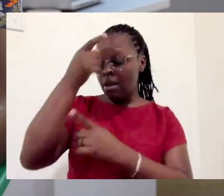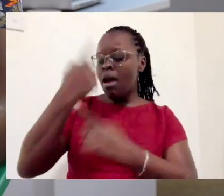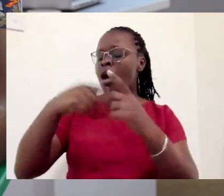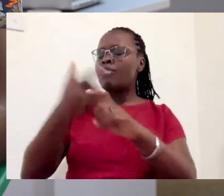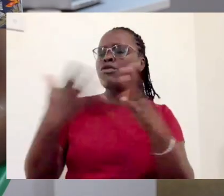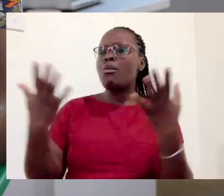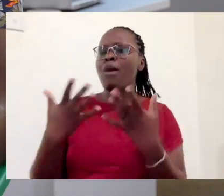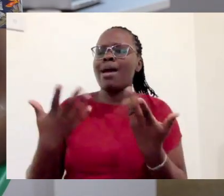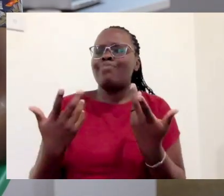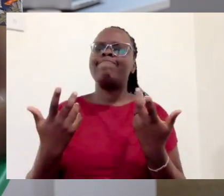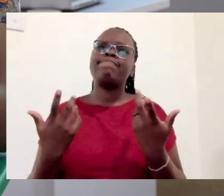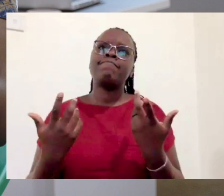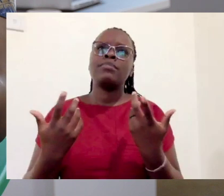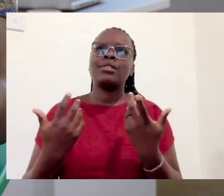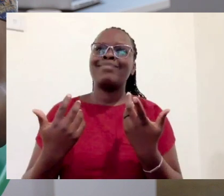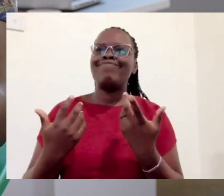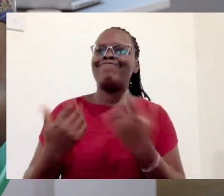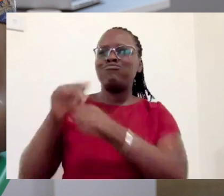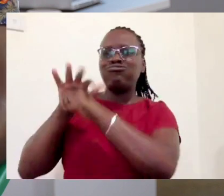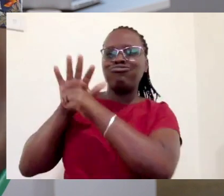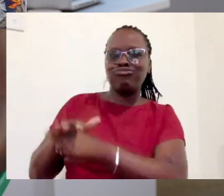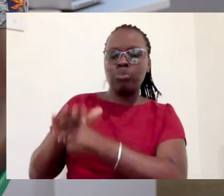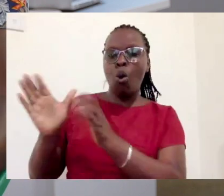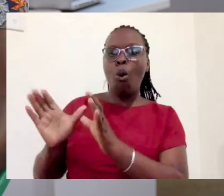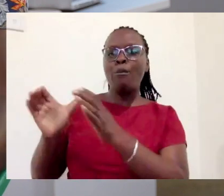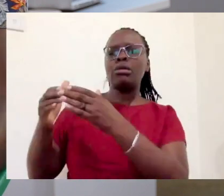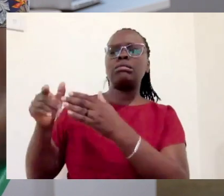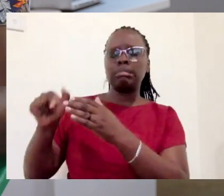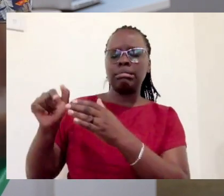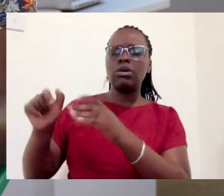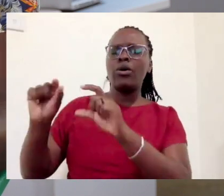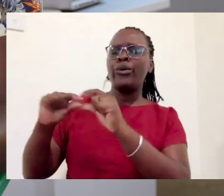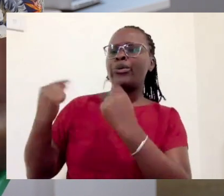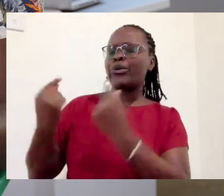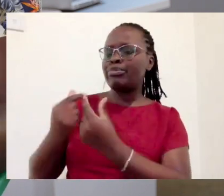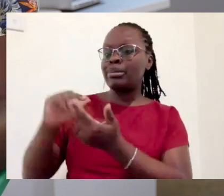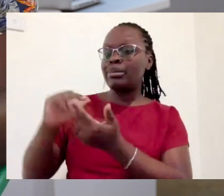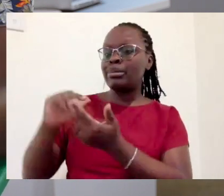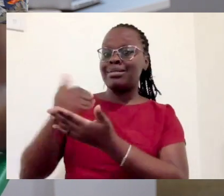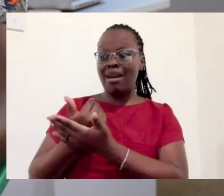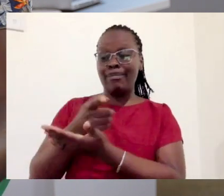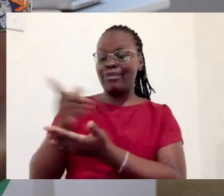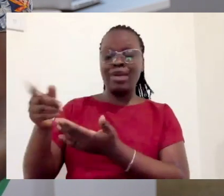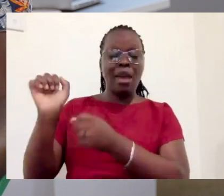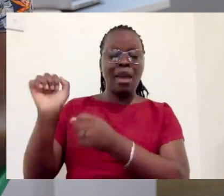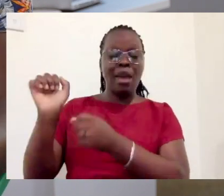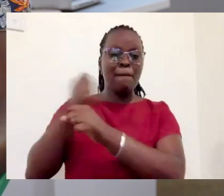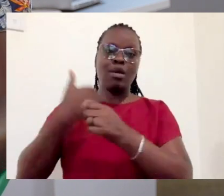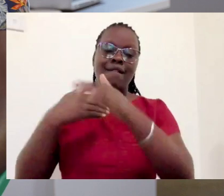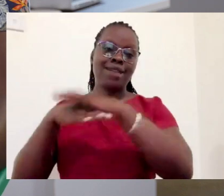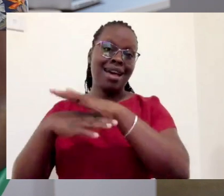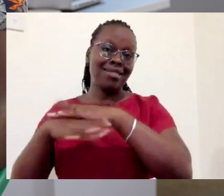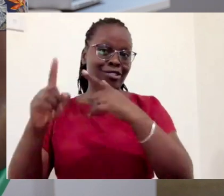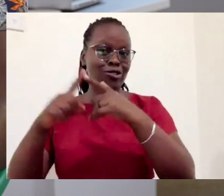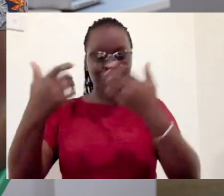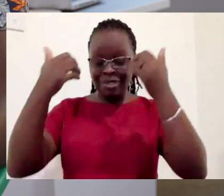come from non-traditional backgrounds or vulnerable communities as well, some of whom actually might not even